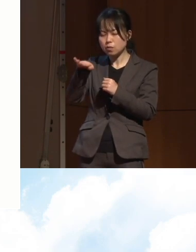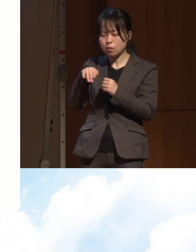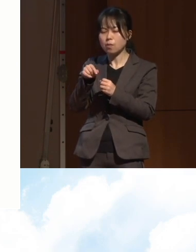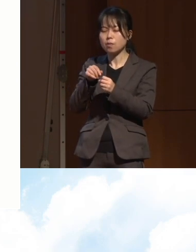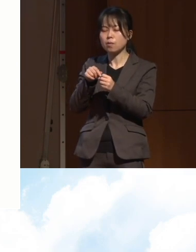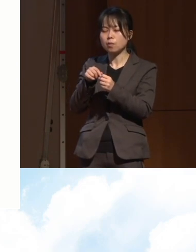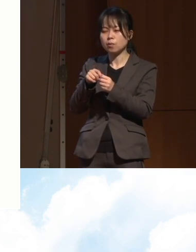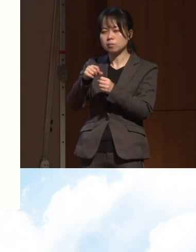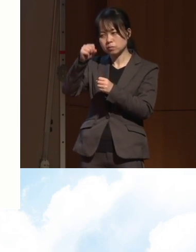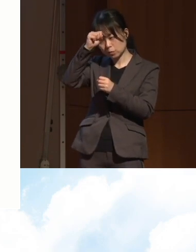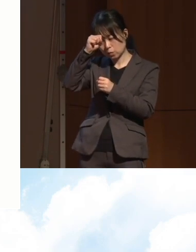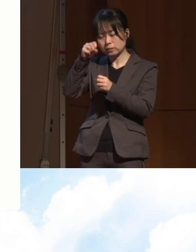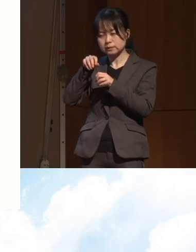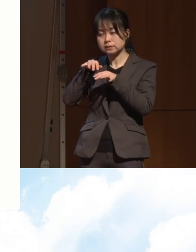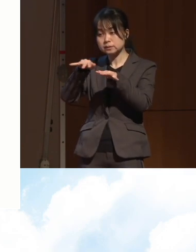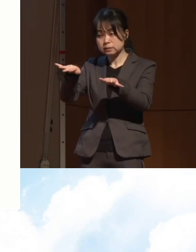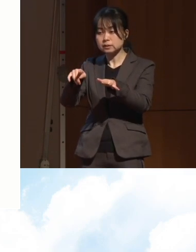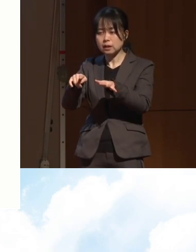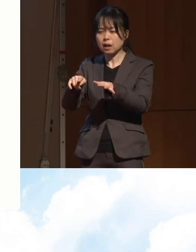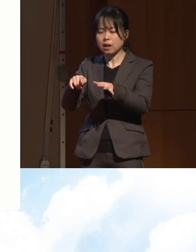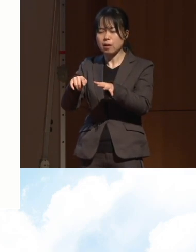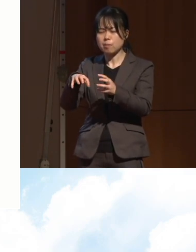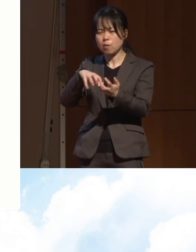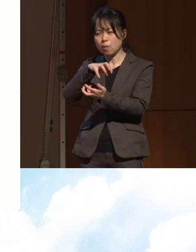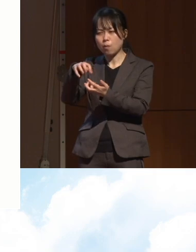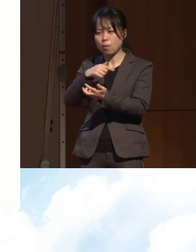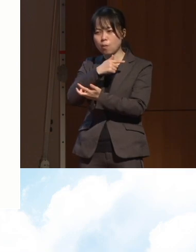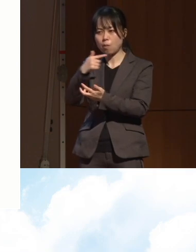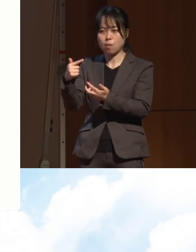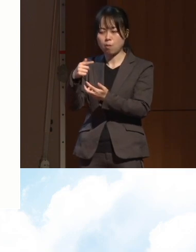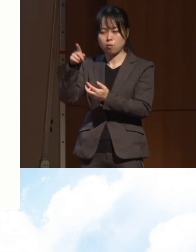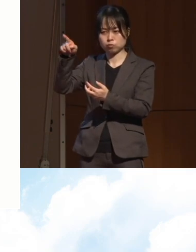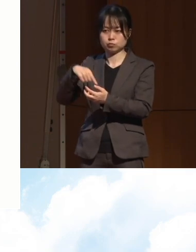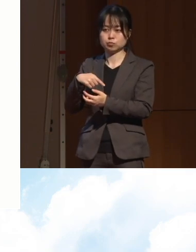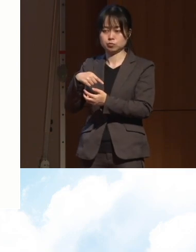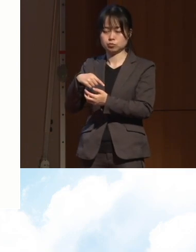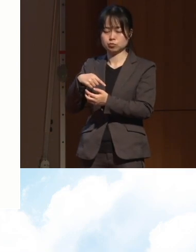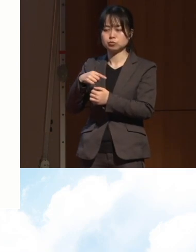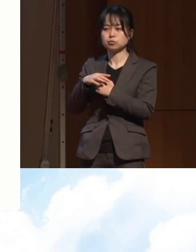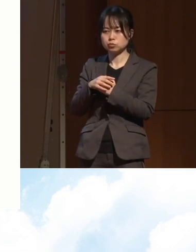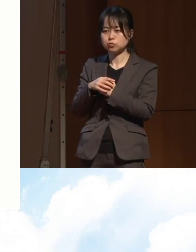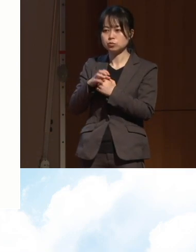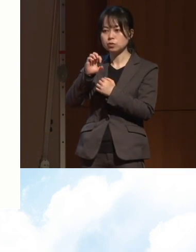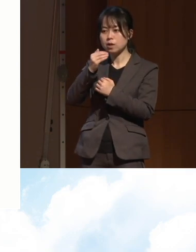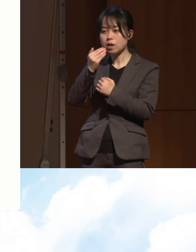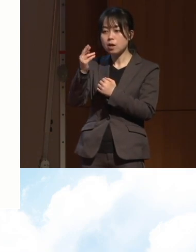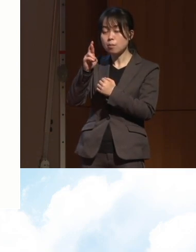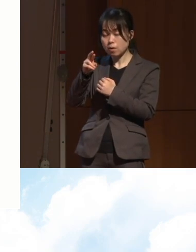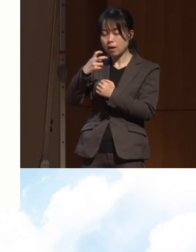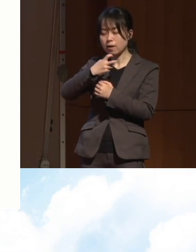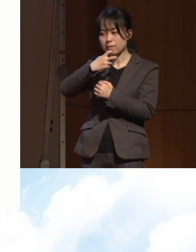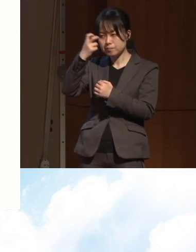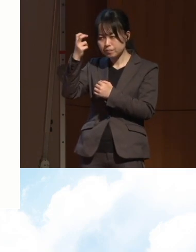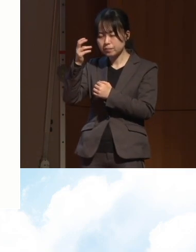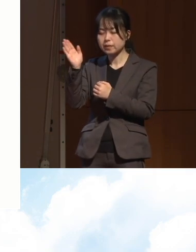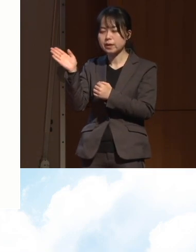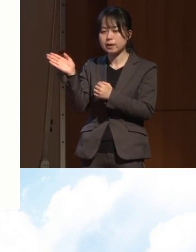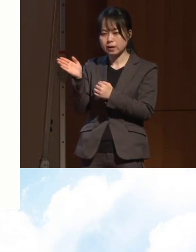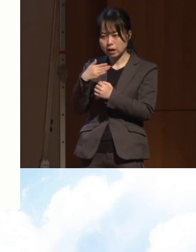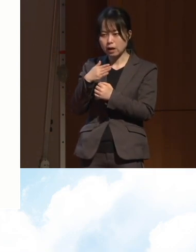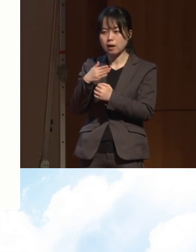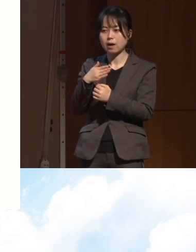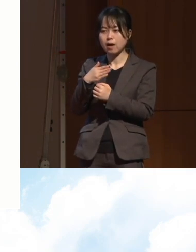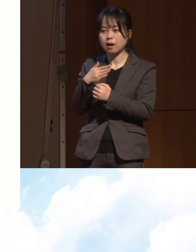time between the discovery of Ebola in the mid-1970s and the time that I began studying